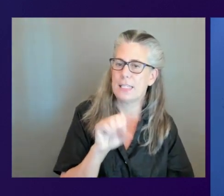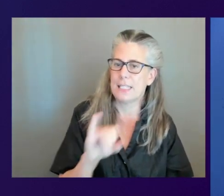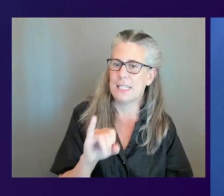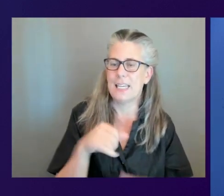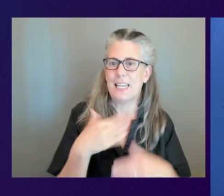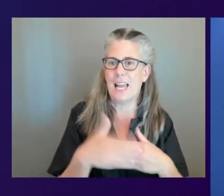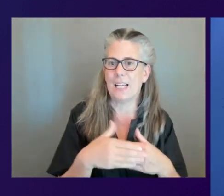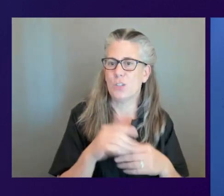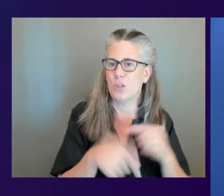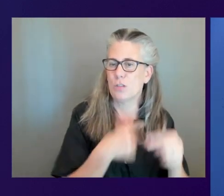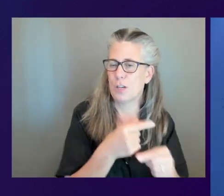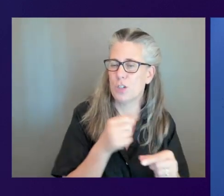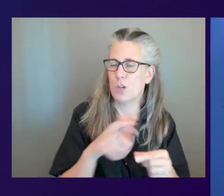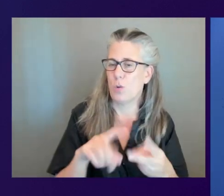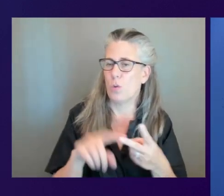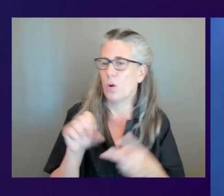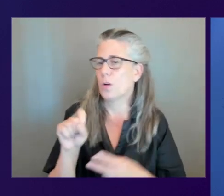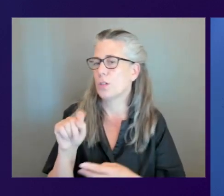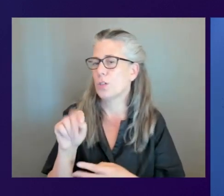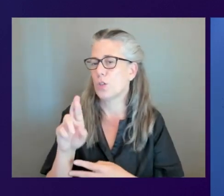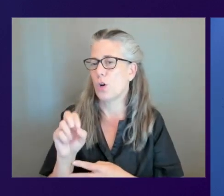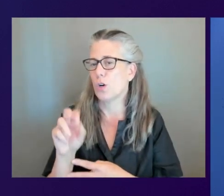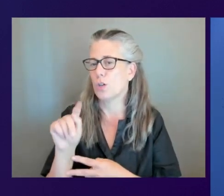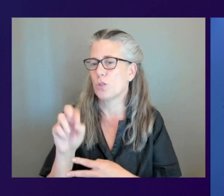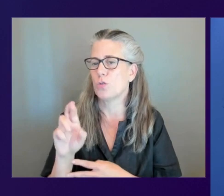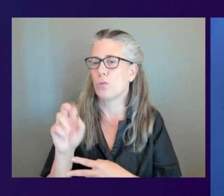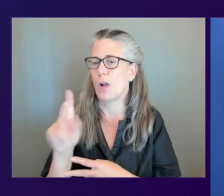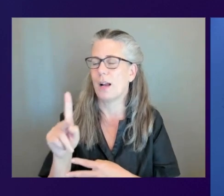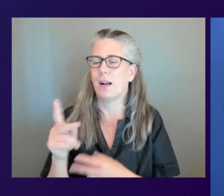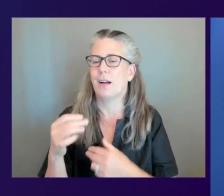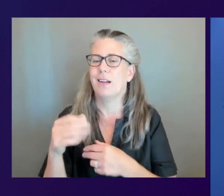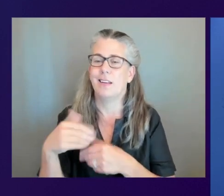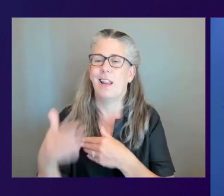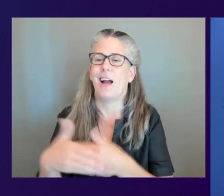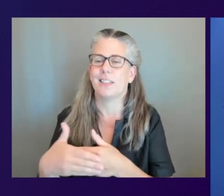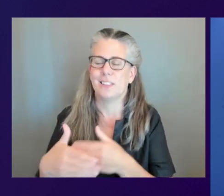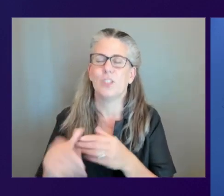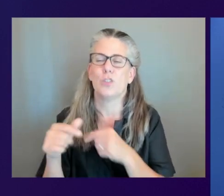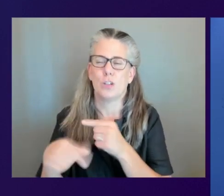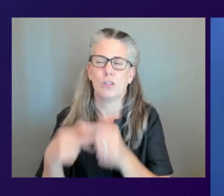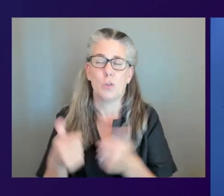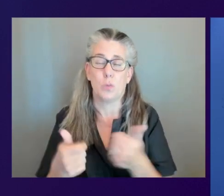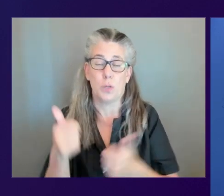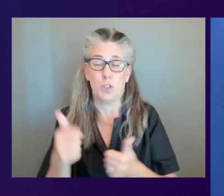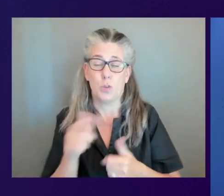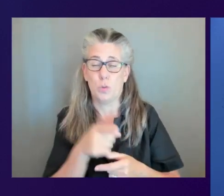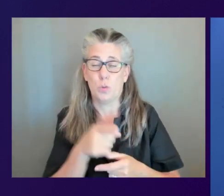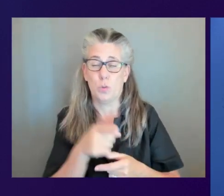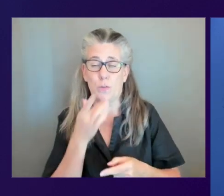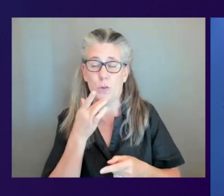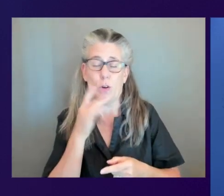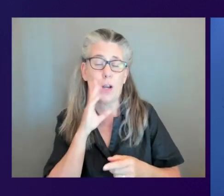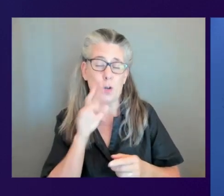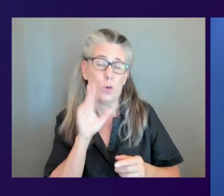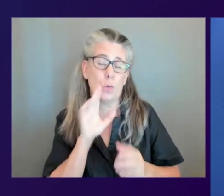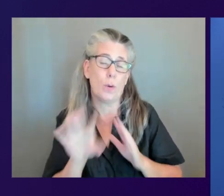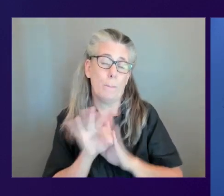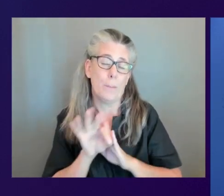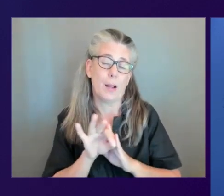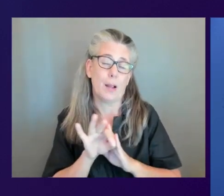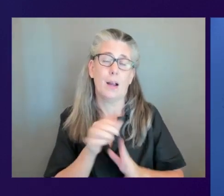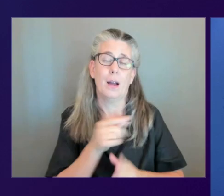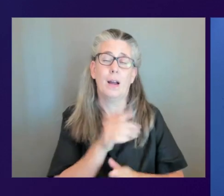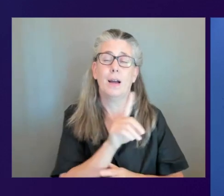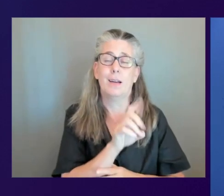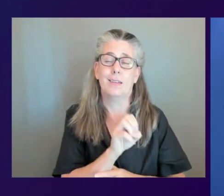that in chat. And I know you're going to pick Degrassi just for me. All right, so we're going to kick things off here, right? Well, Brett,